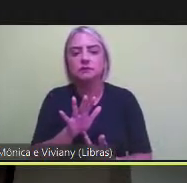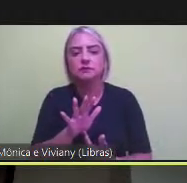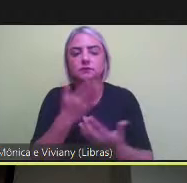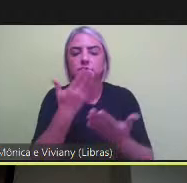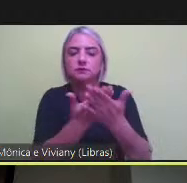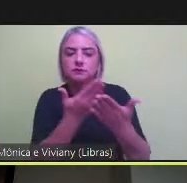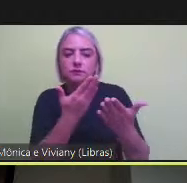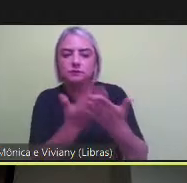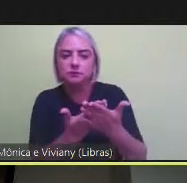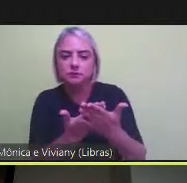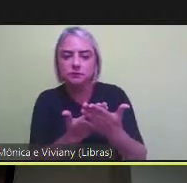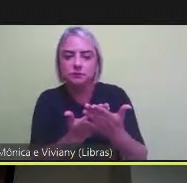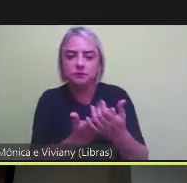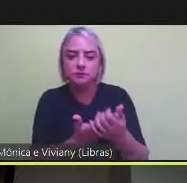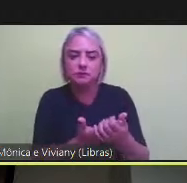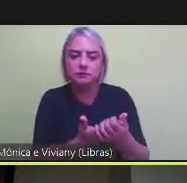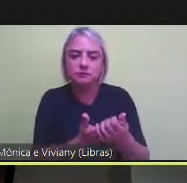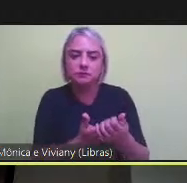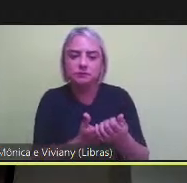the study